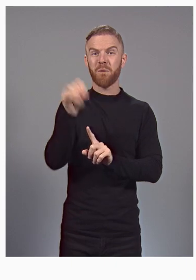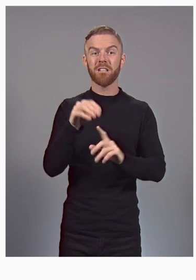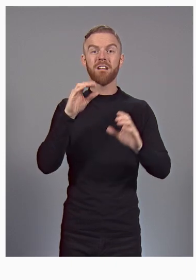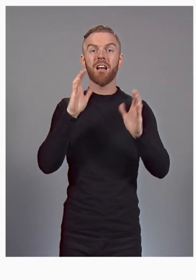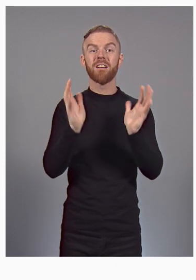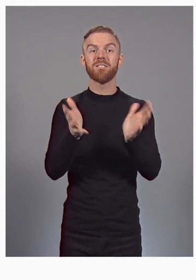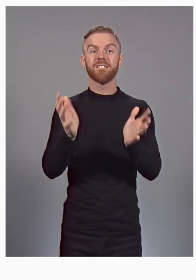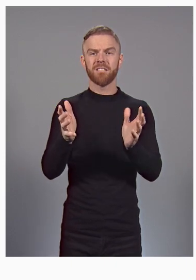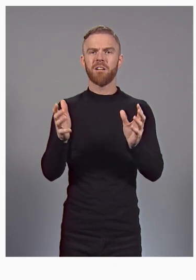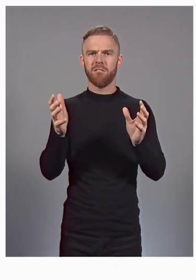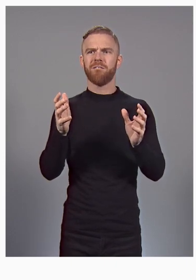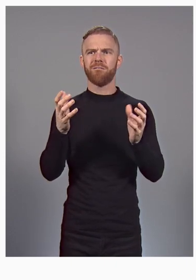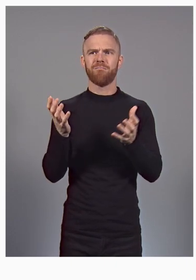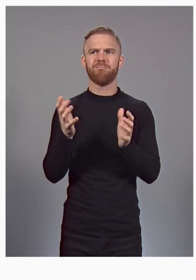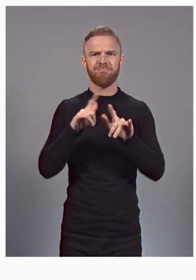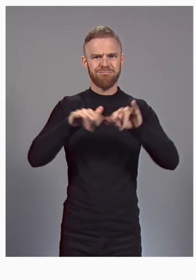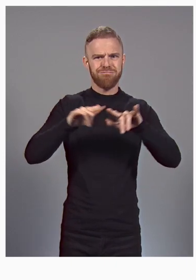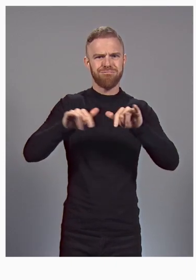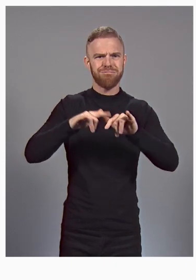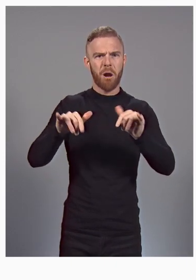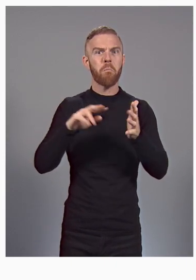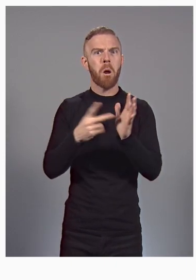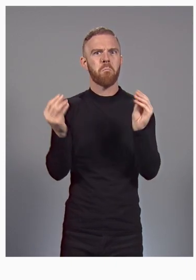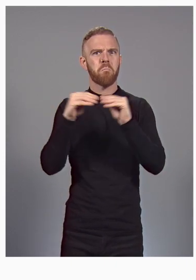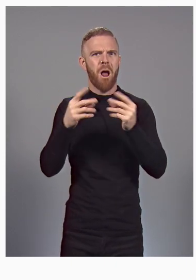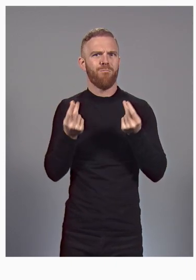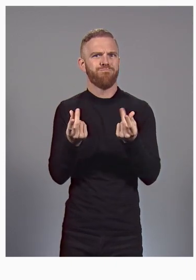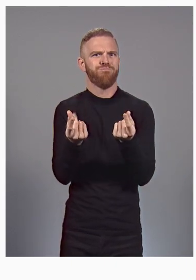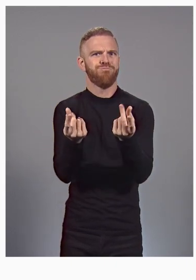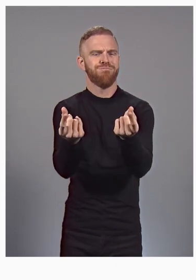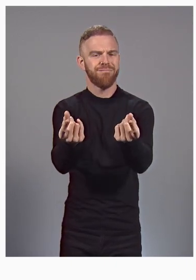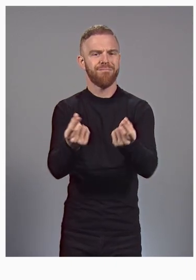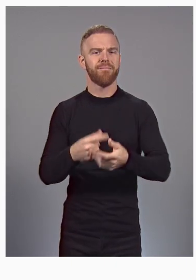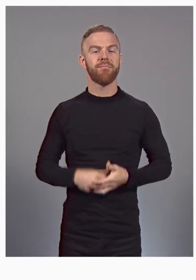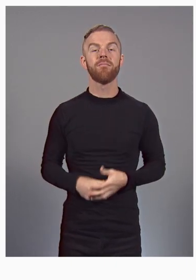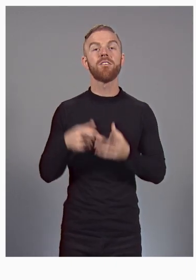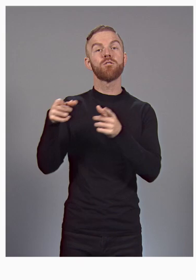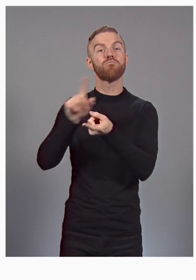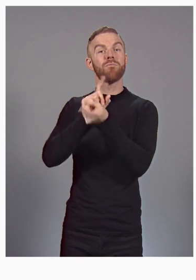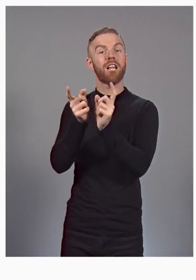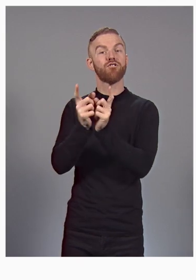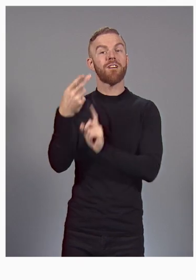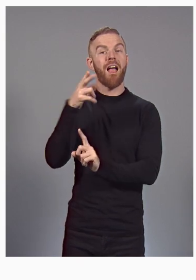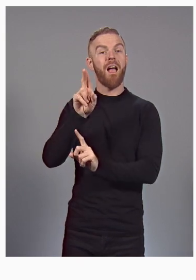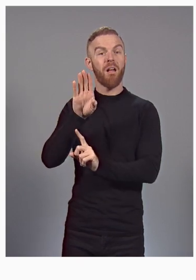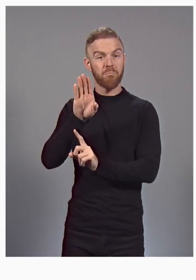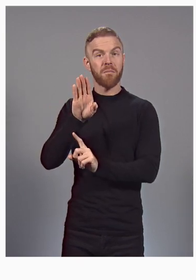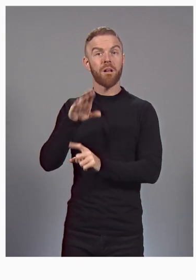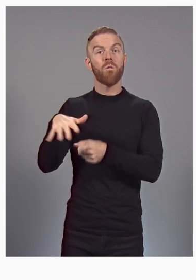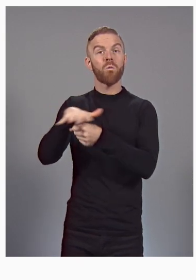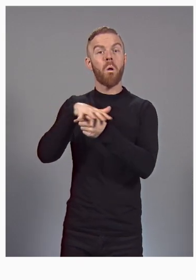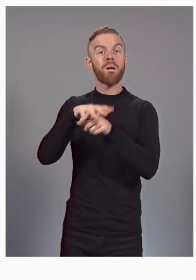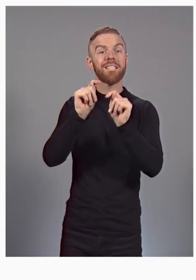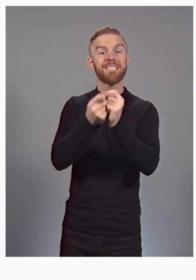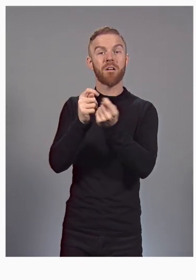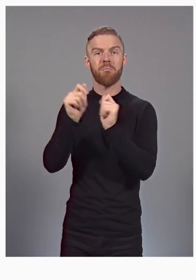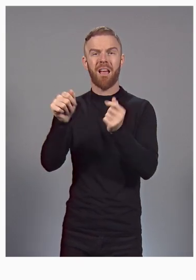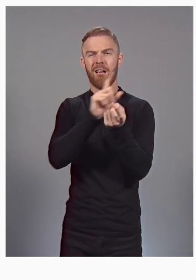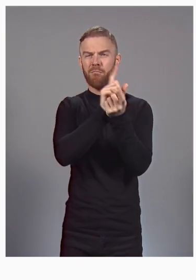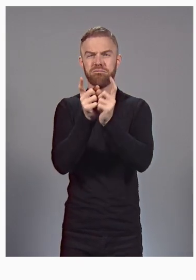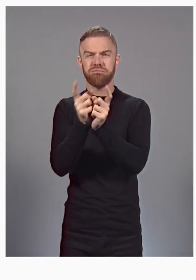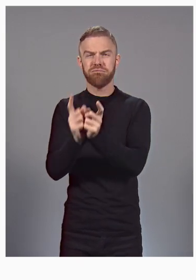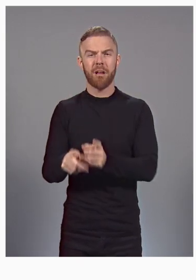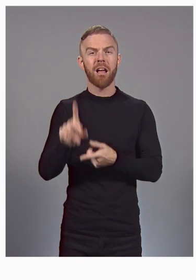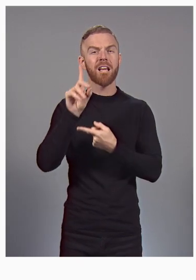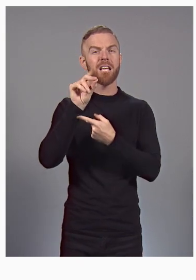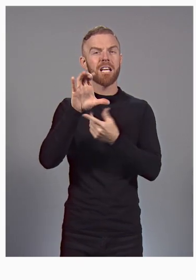a lot more productivity. With Translation Hub, localization teams can translate documents into